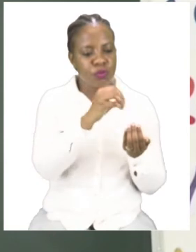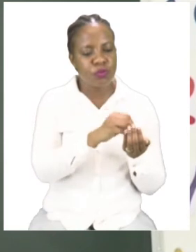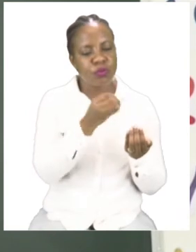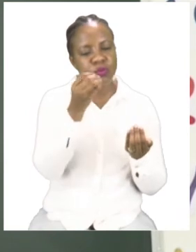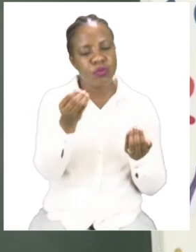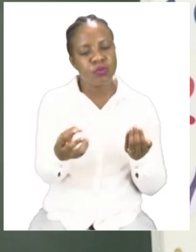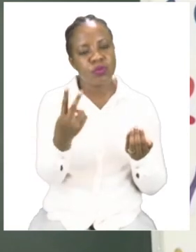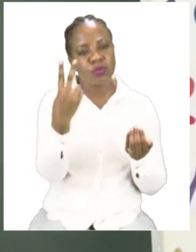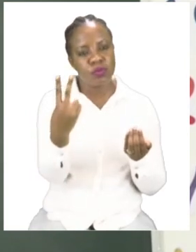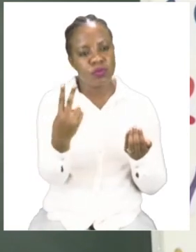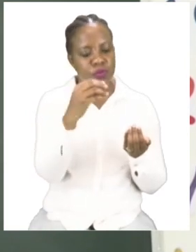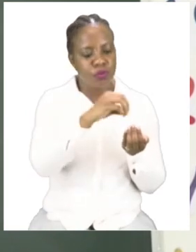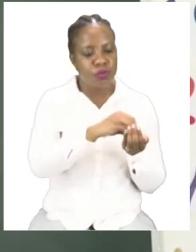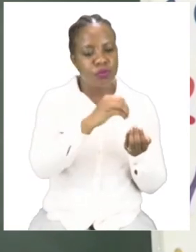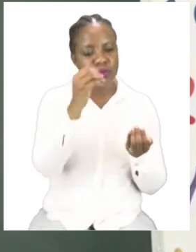2,